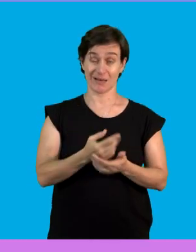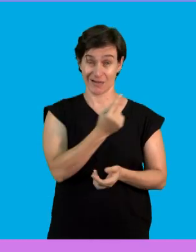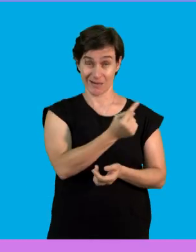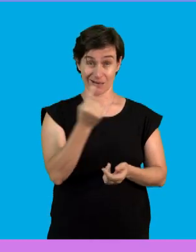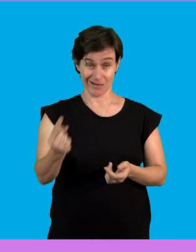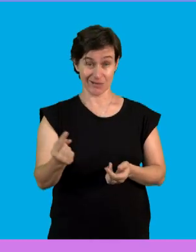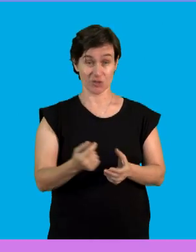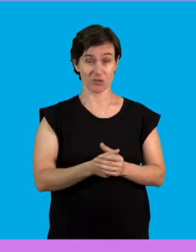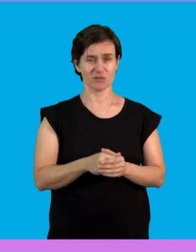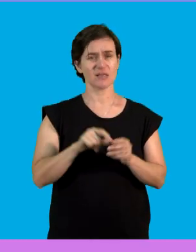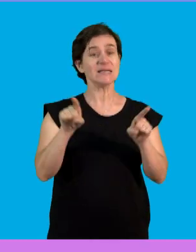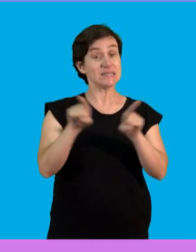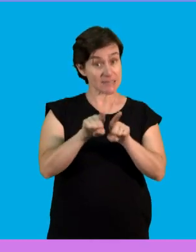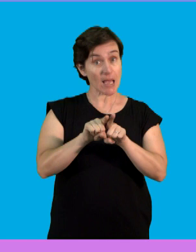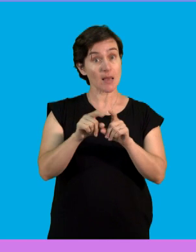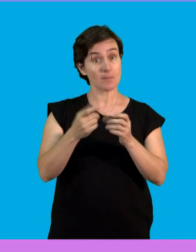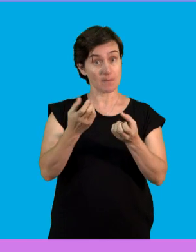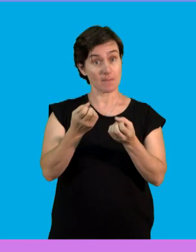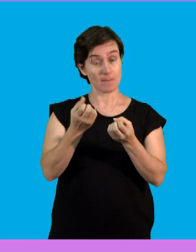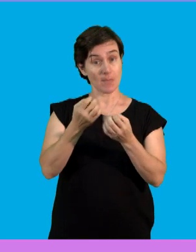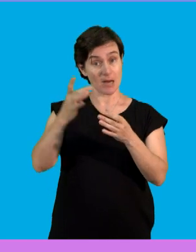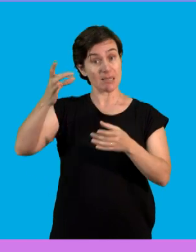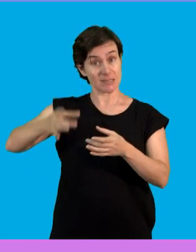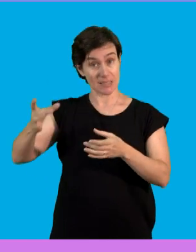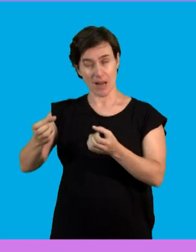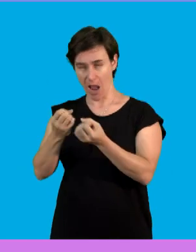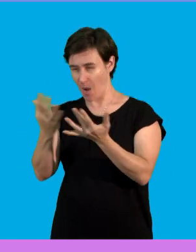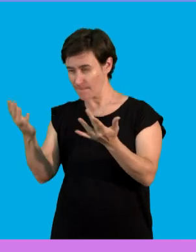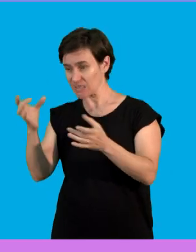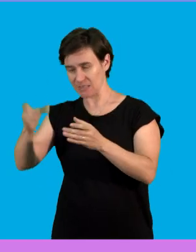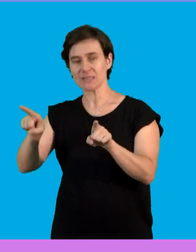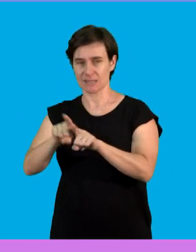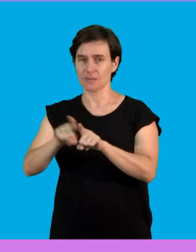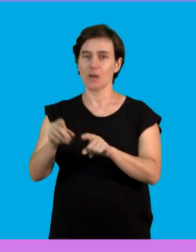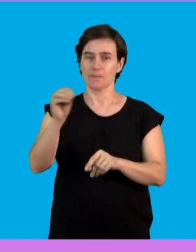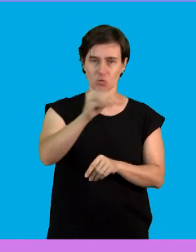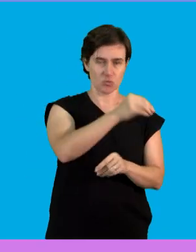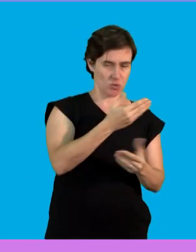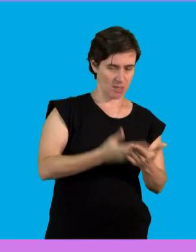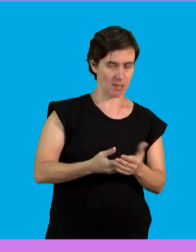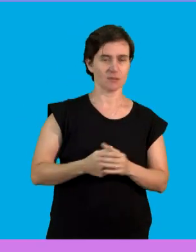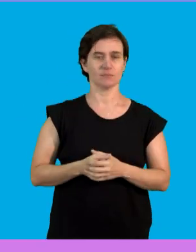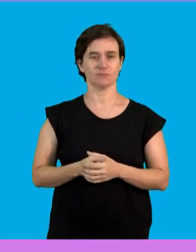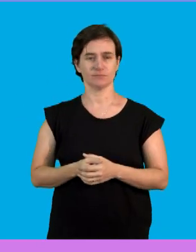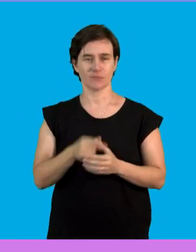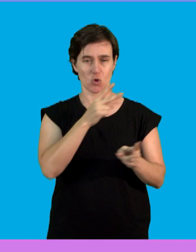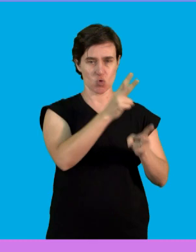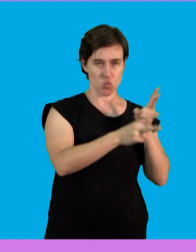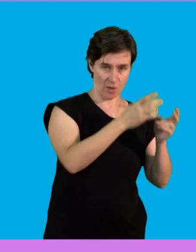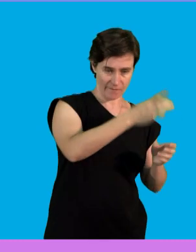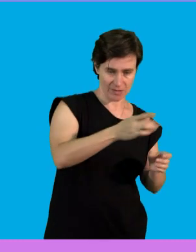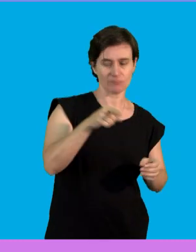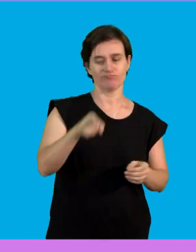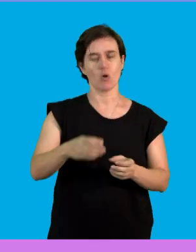of them takes this exact same amount of tins, which is